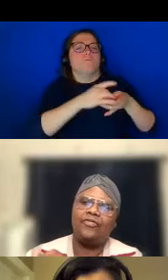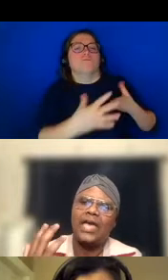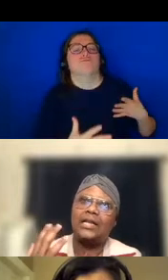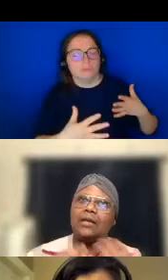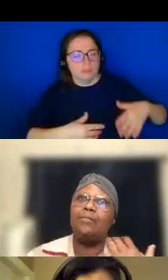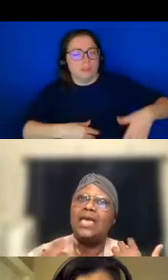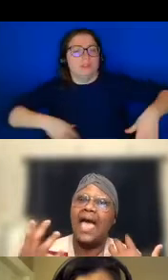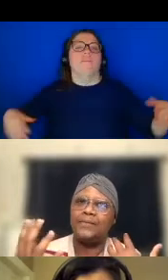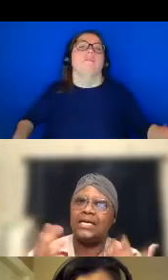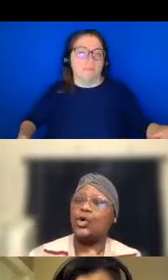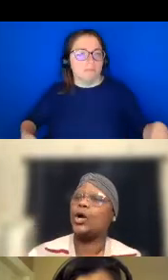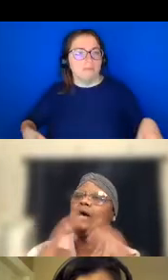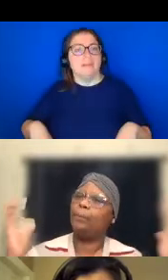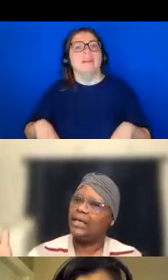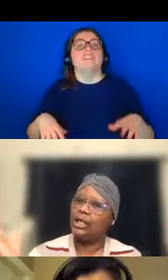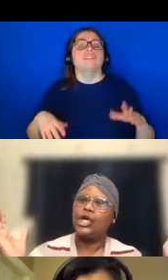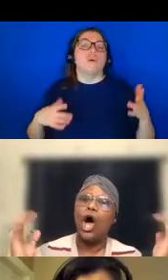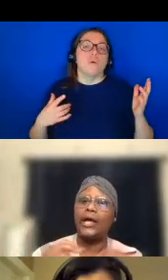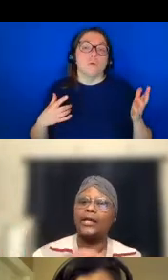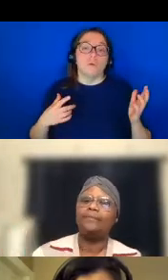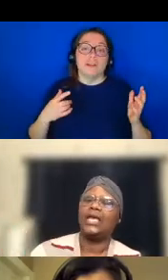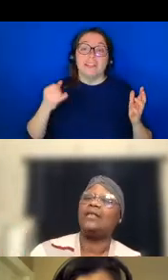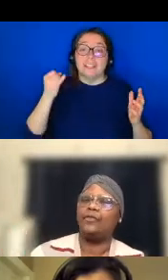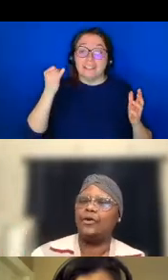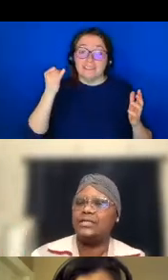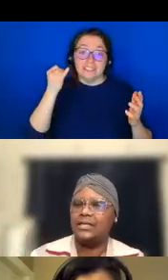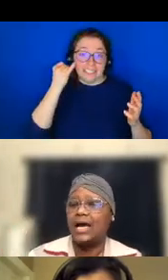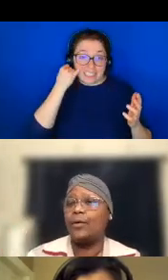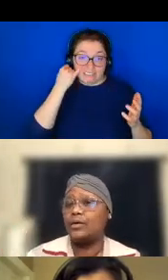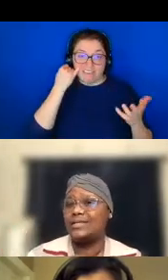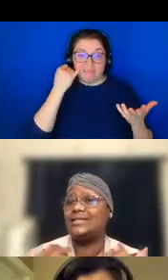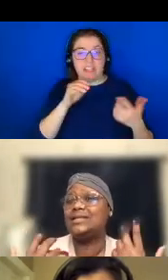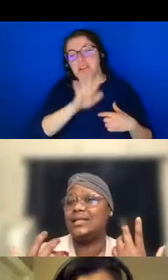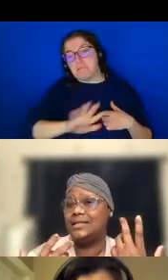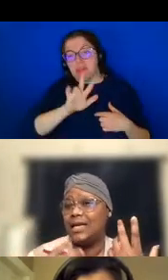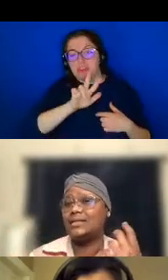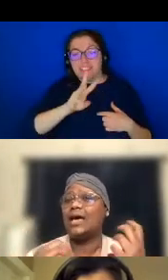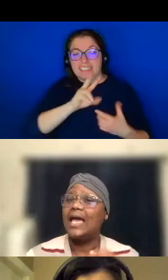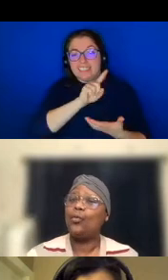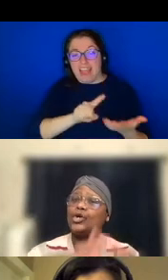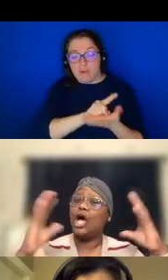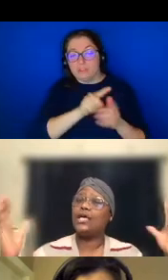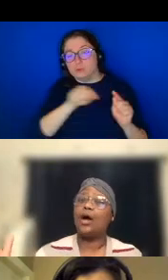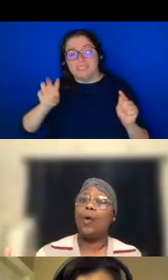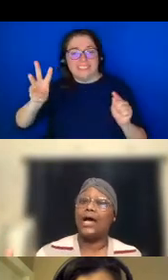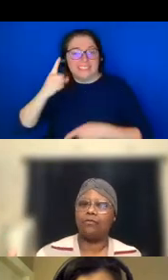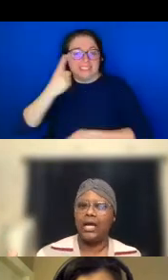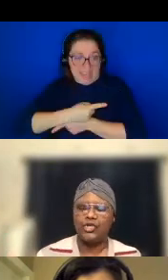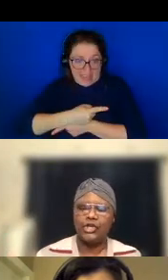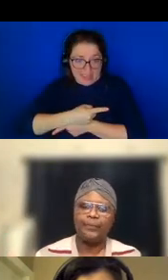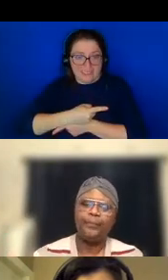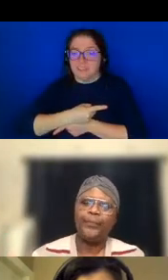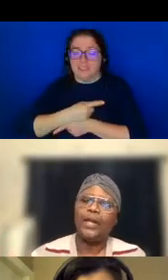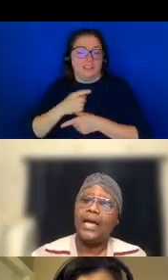And it can be absent or completely gone in 36 hours to 6 days. Again, we're talking a wide